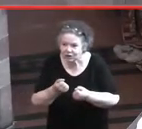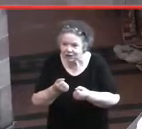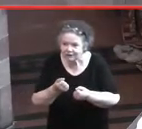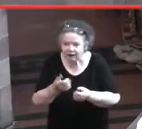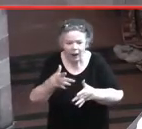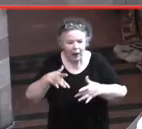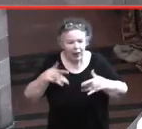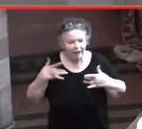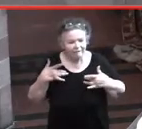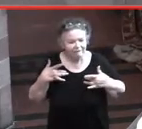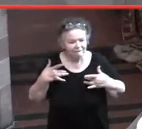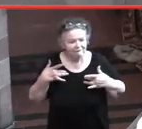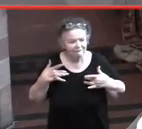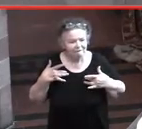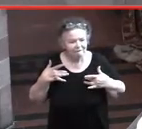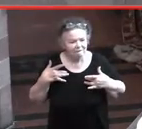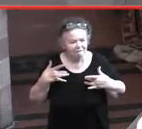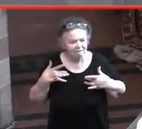life.